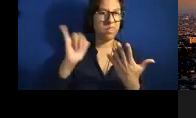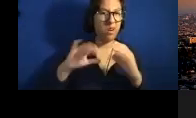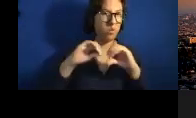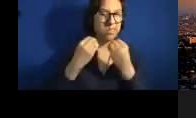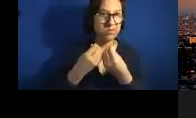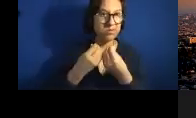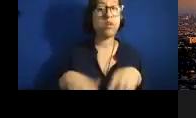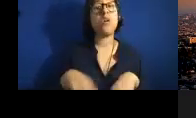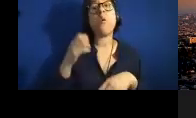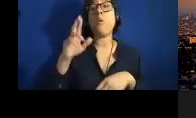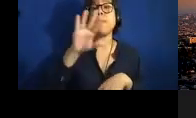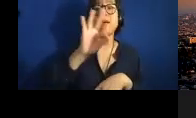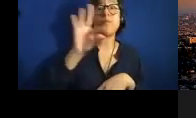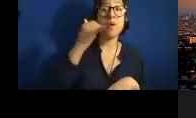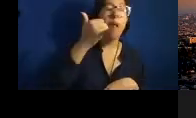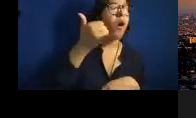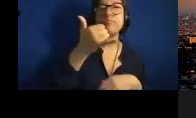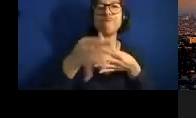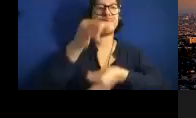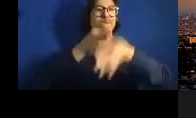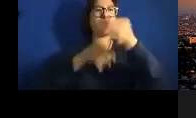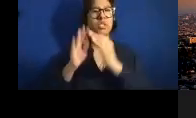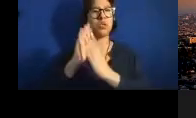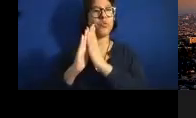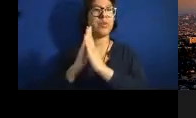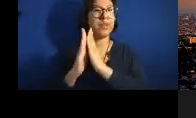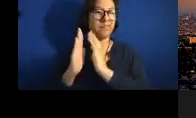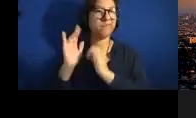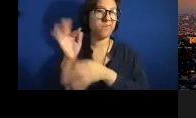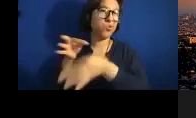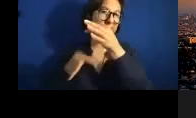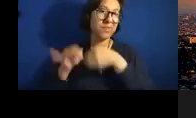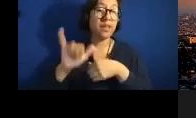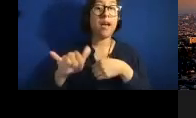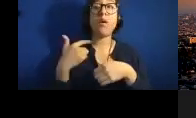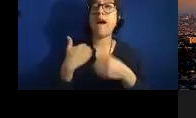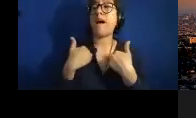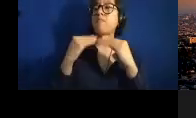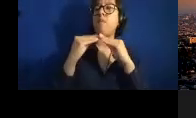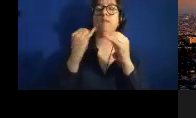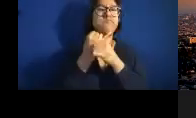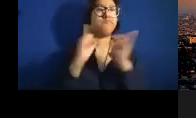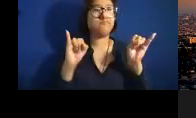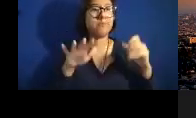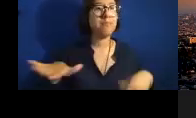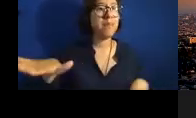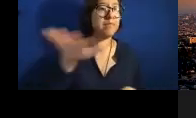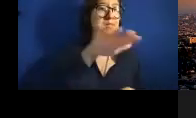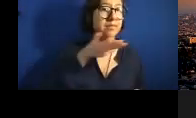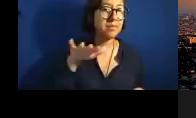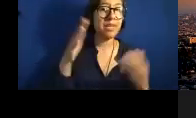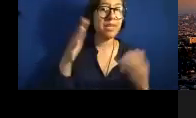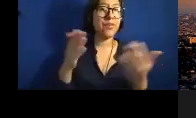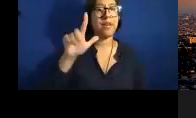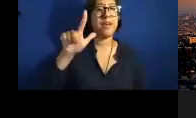Community Alternatives to 911. So we are building an autonomous space in LA